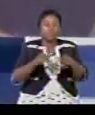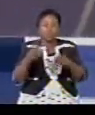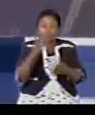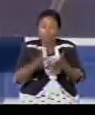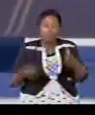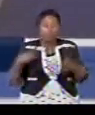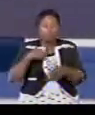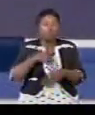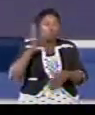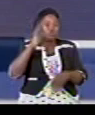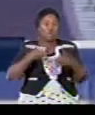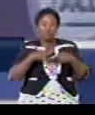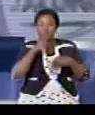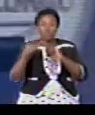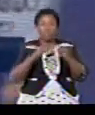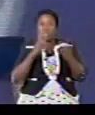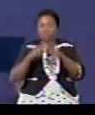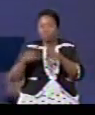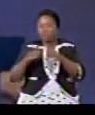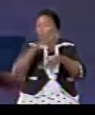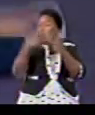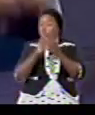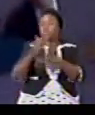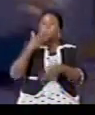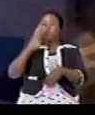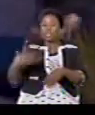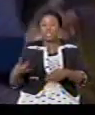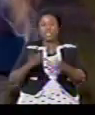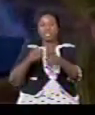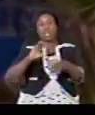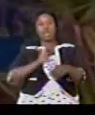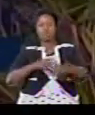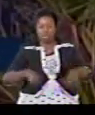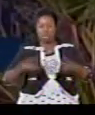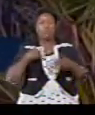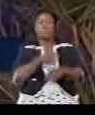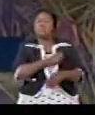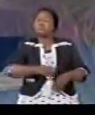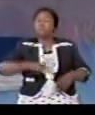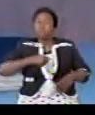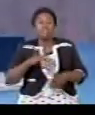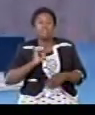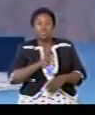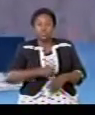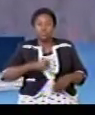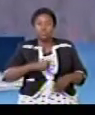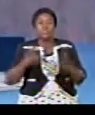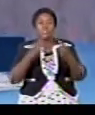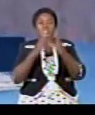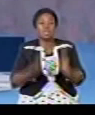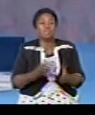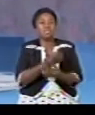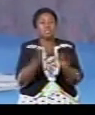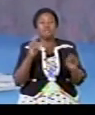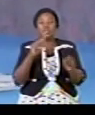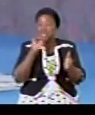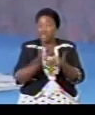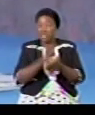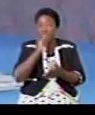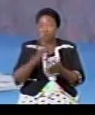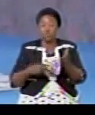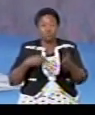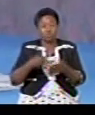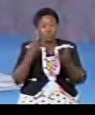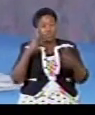we know the consequence upon our lives. Sorry, sinners, saved. That's what you are looking at